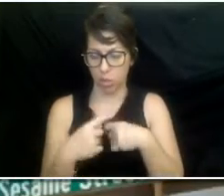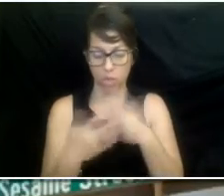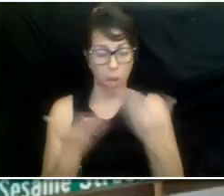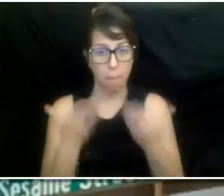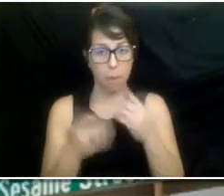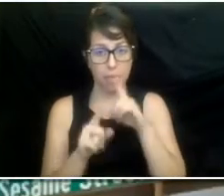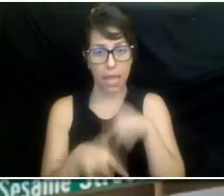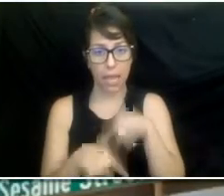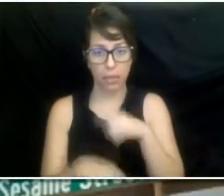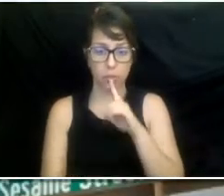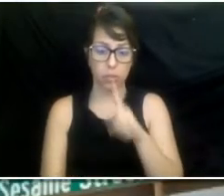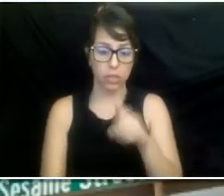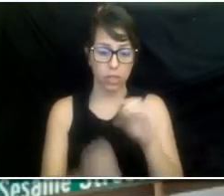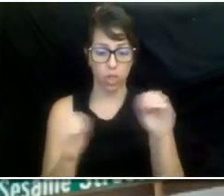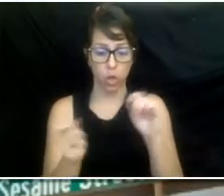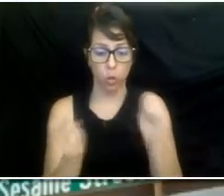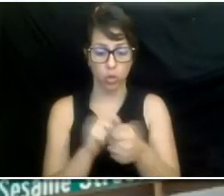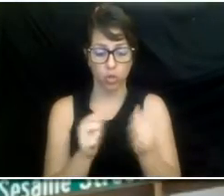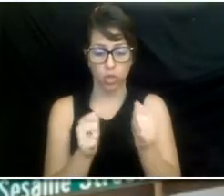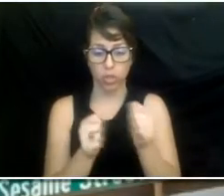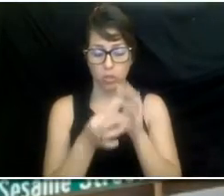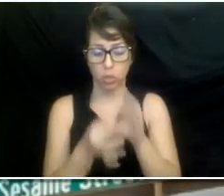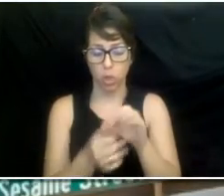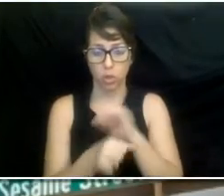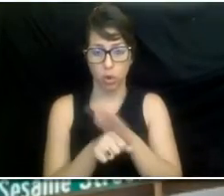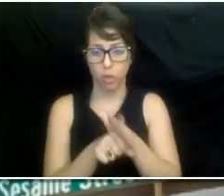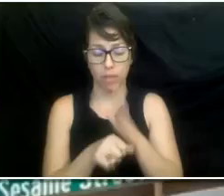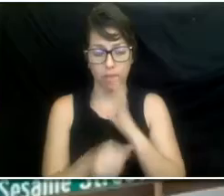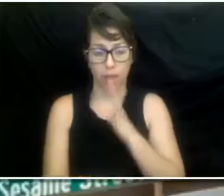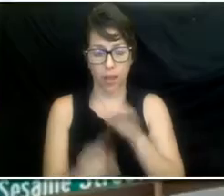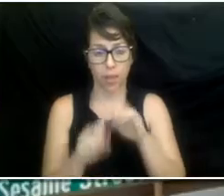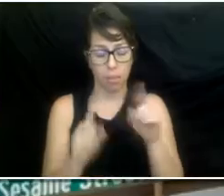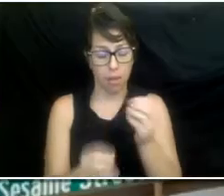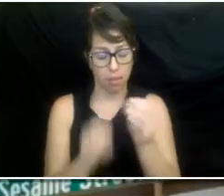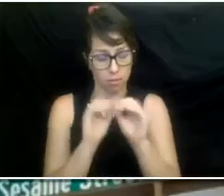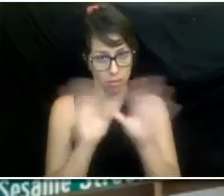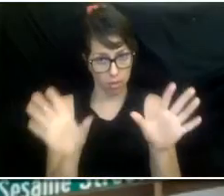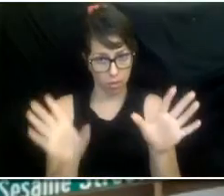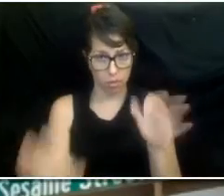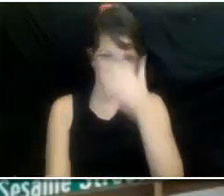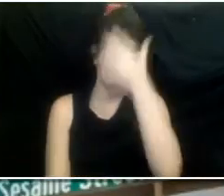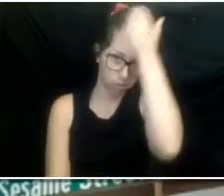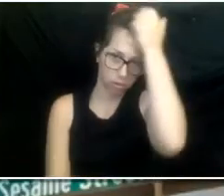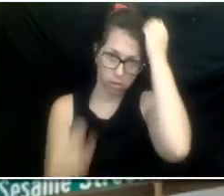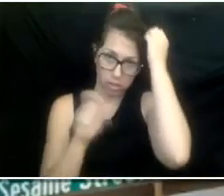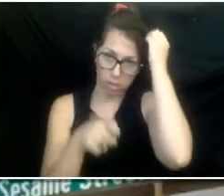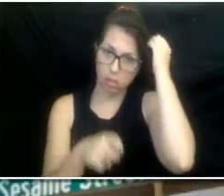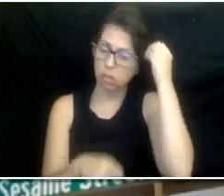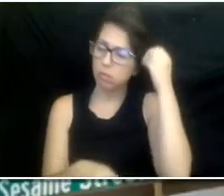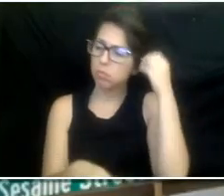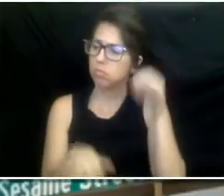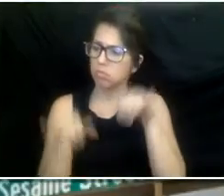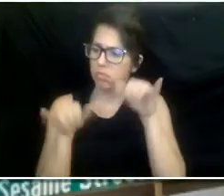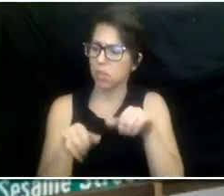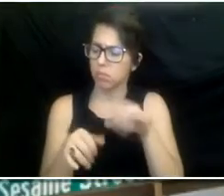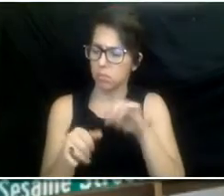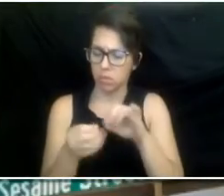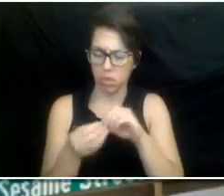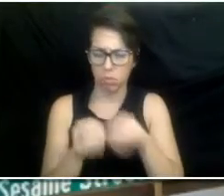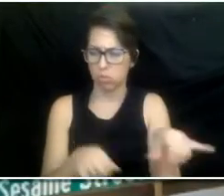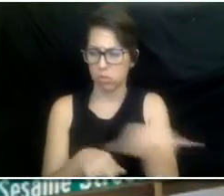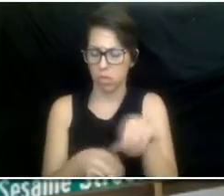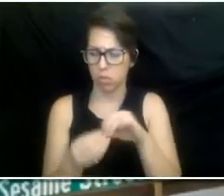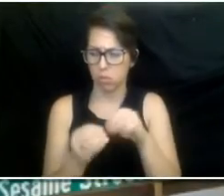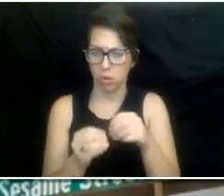Richard's uh other point is if you the the dvos are specially trained to do